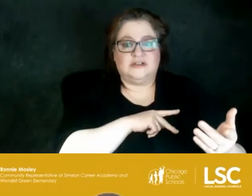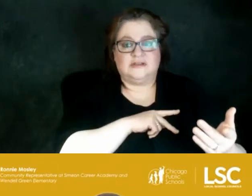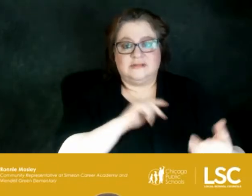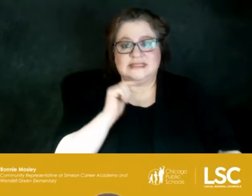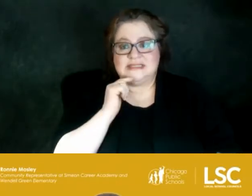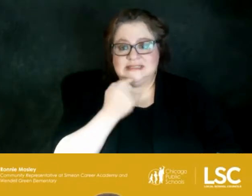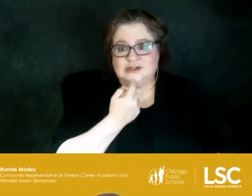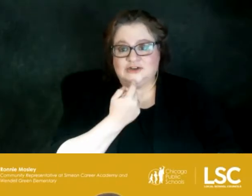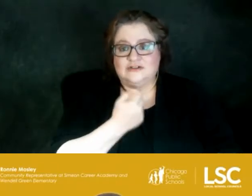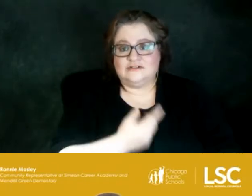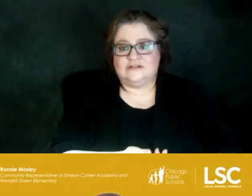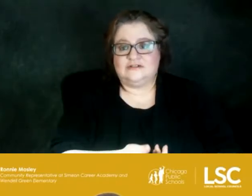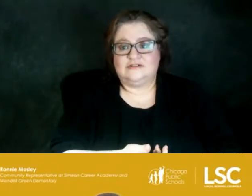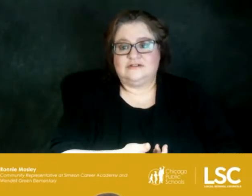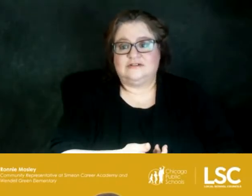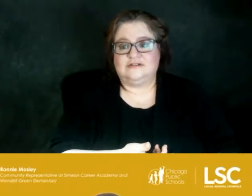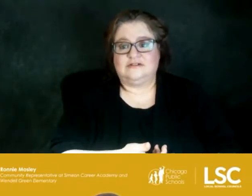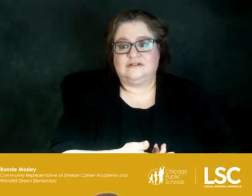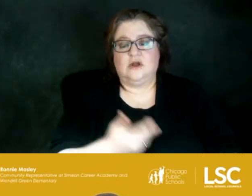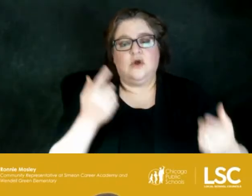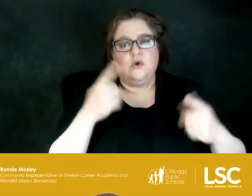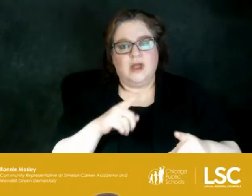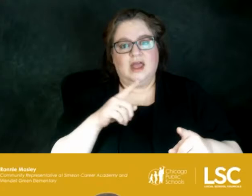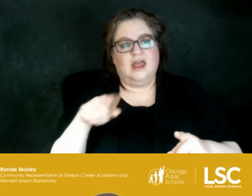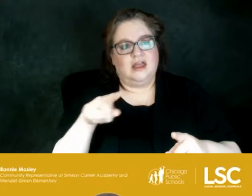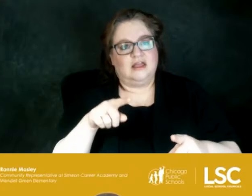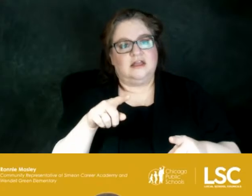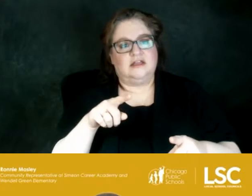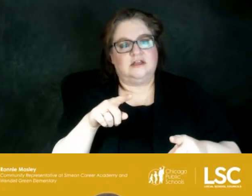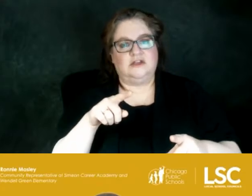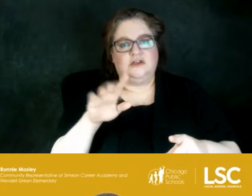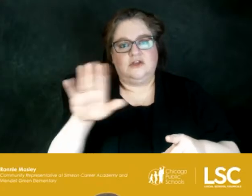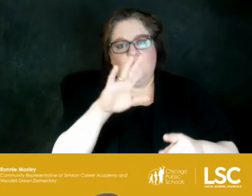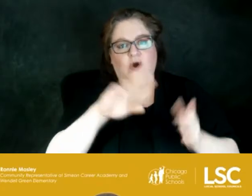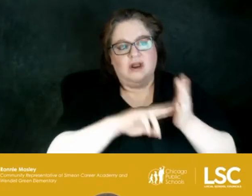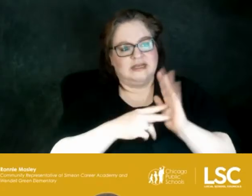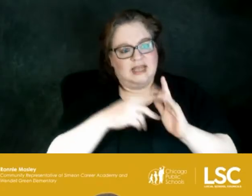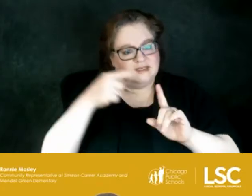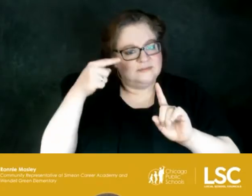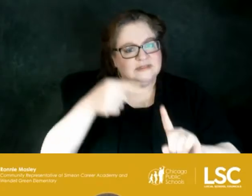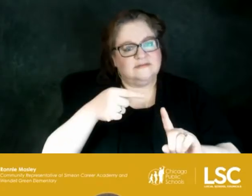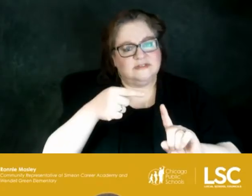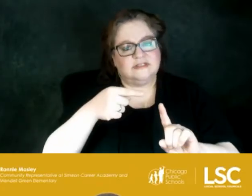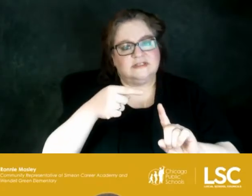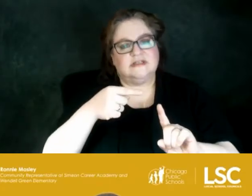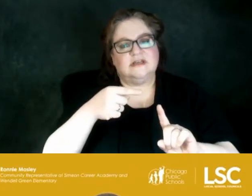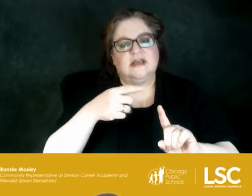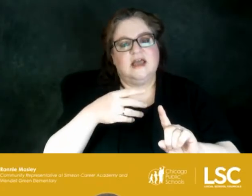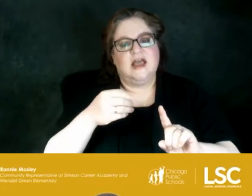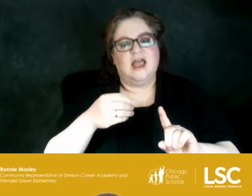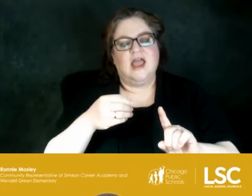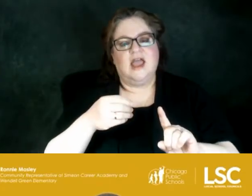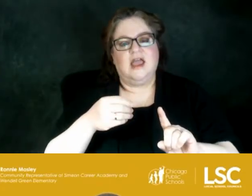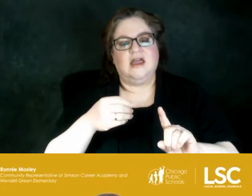I think when you are specific in your intent and take on yourself